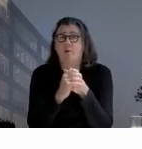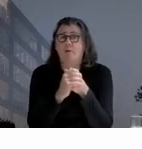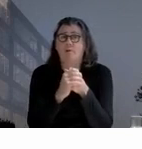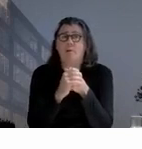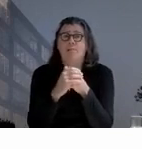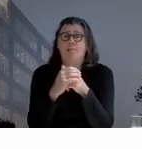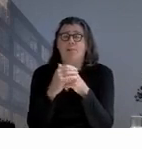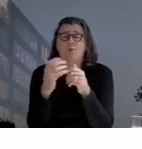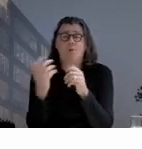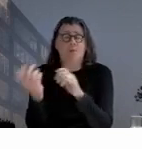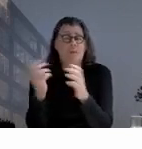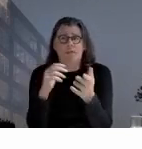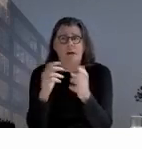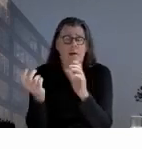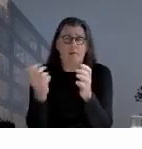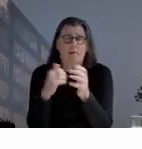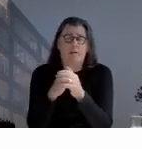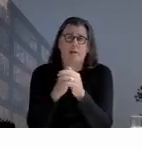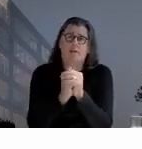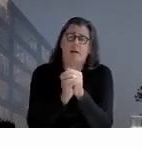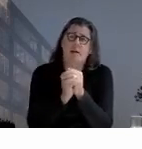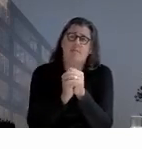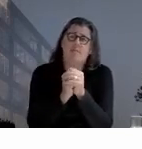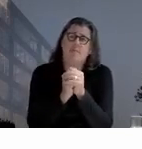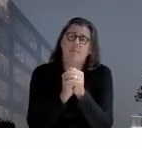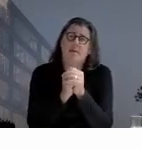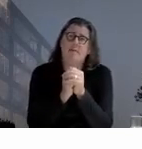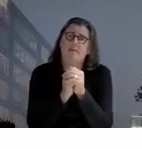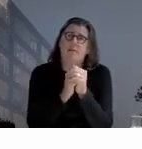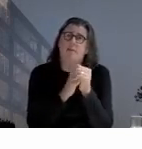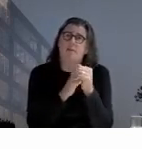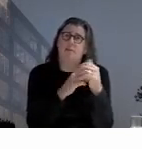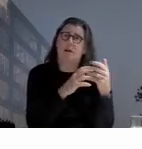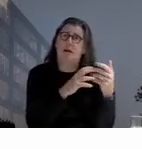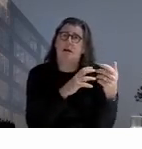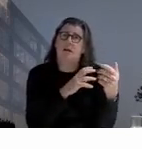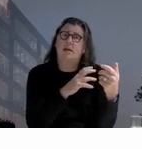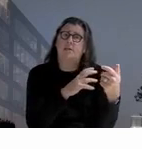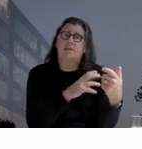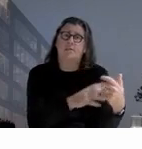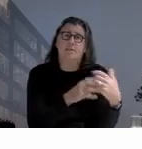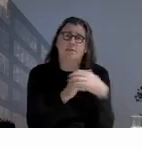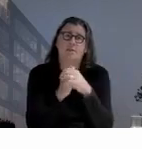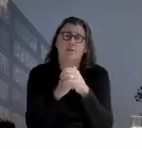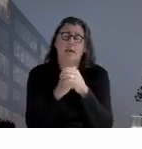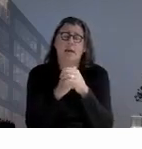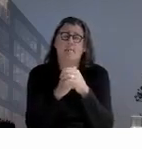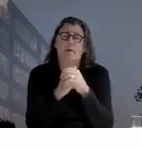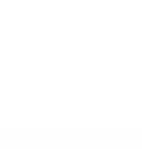rammed earth walls. We're doing a tie-up or working on a tie-up between Wagner's and a local supplier to produce